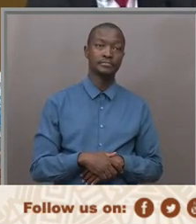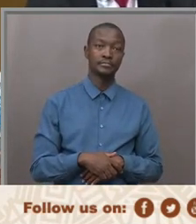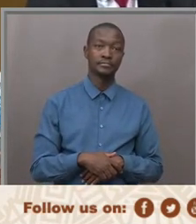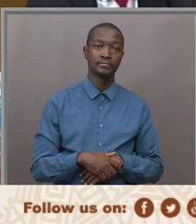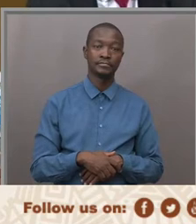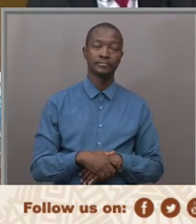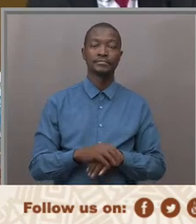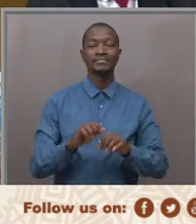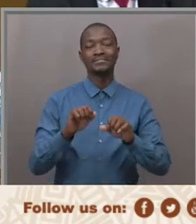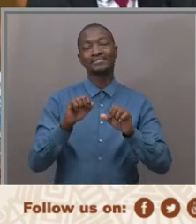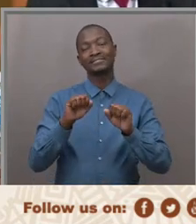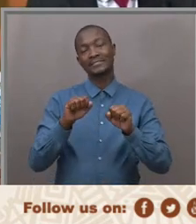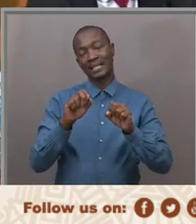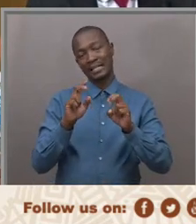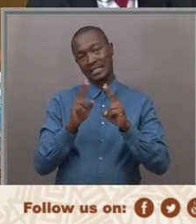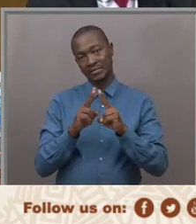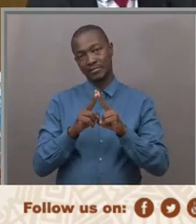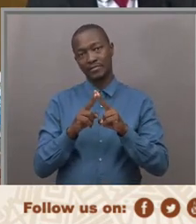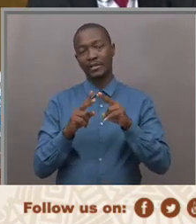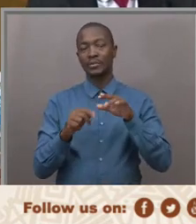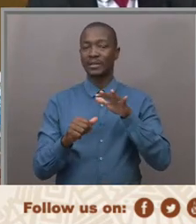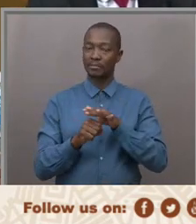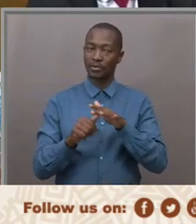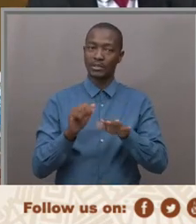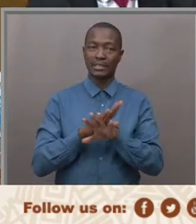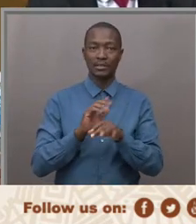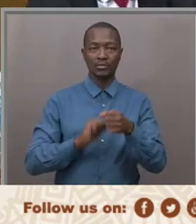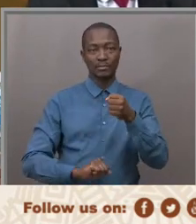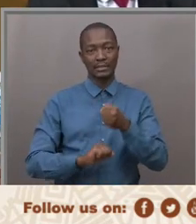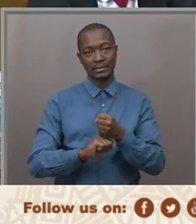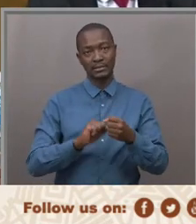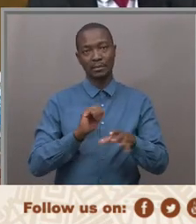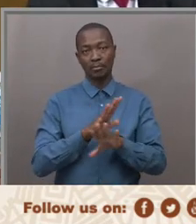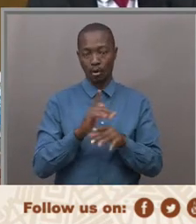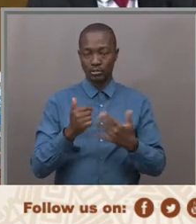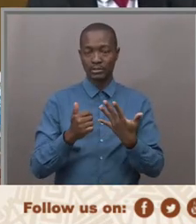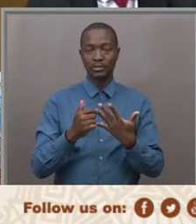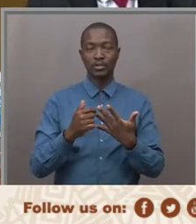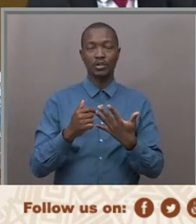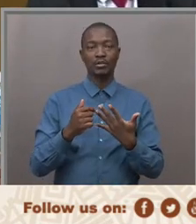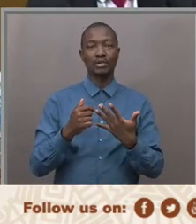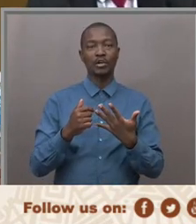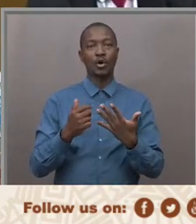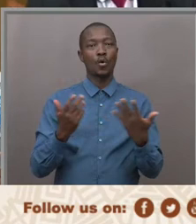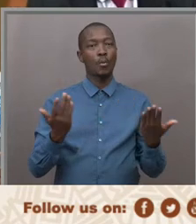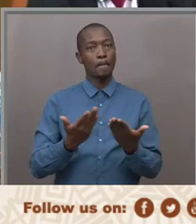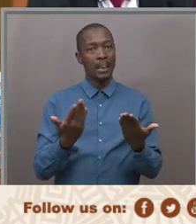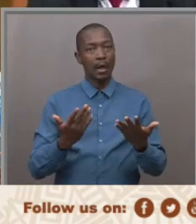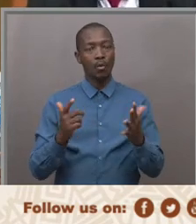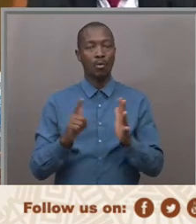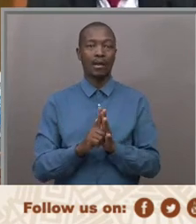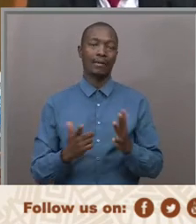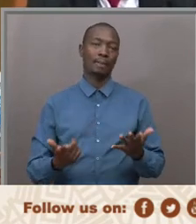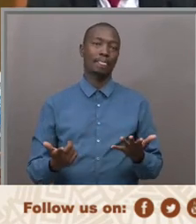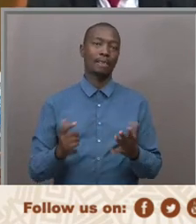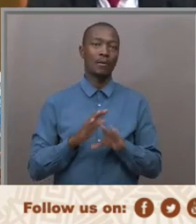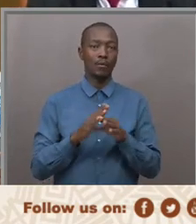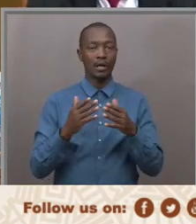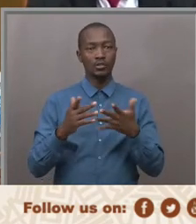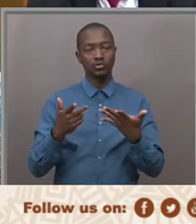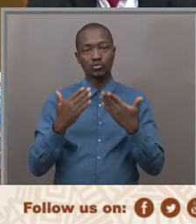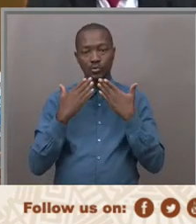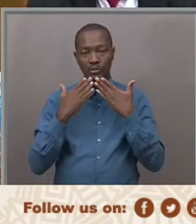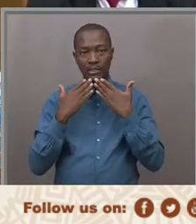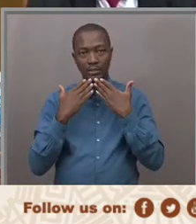it is important that we support Operation Ukaimula. I want to take this opportunity to thank Business